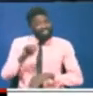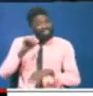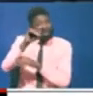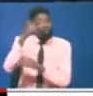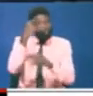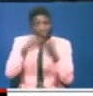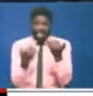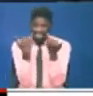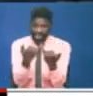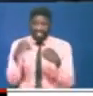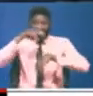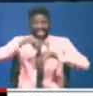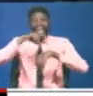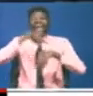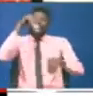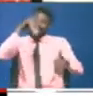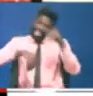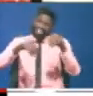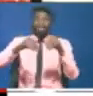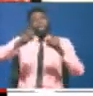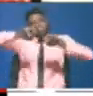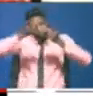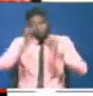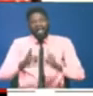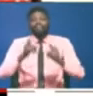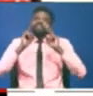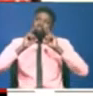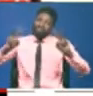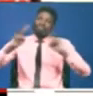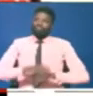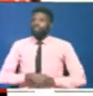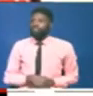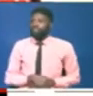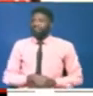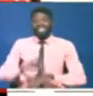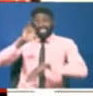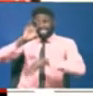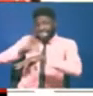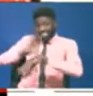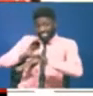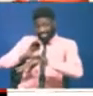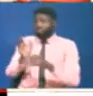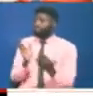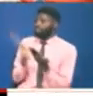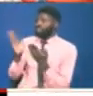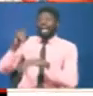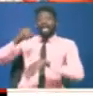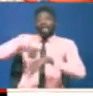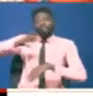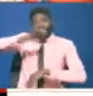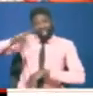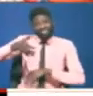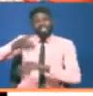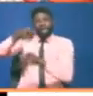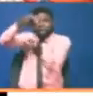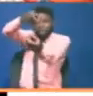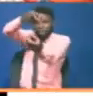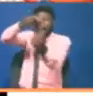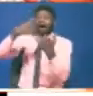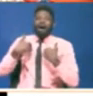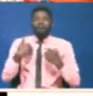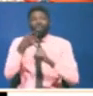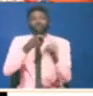uchaguzi uwe na amani. And the church in Embu County has come under fire from the section of